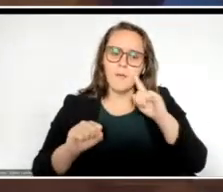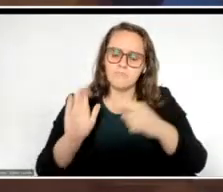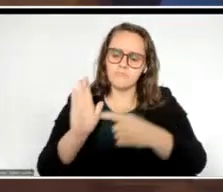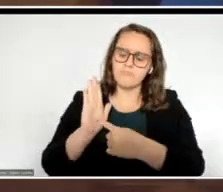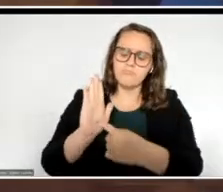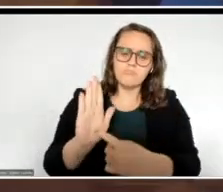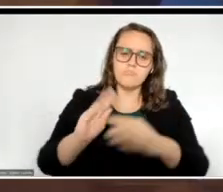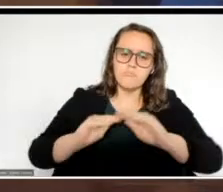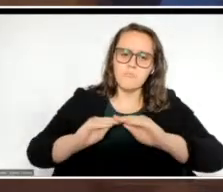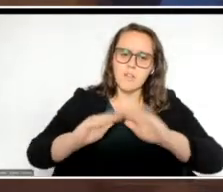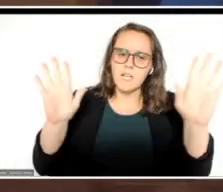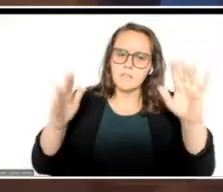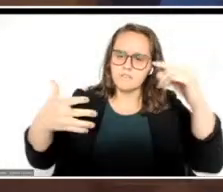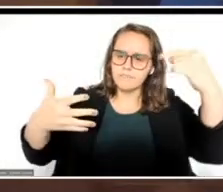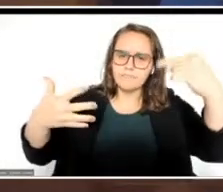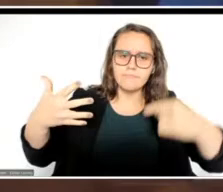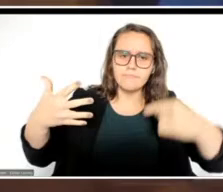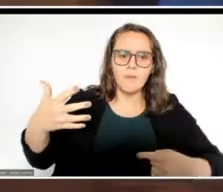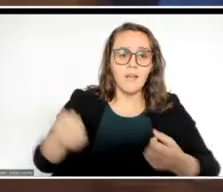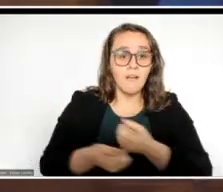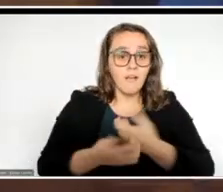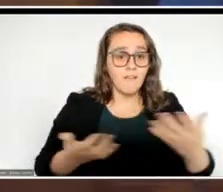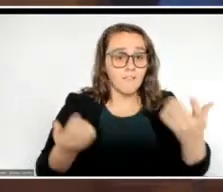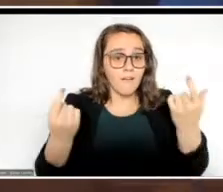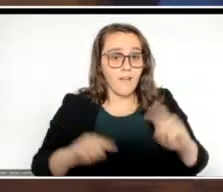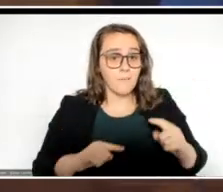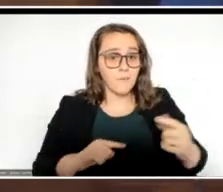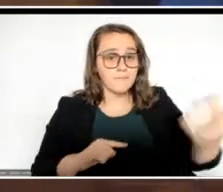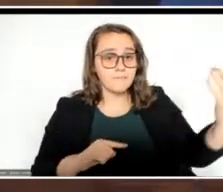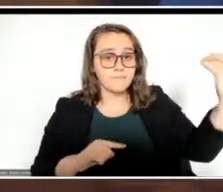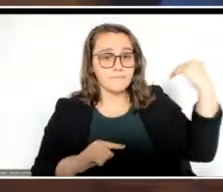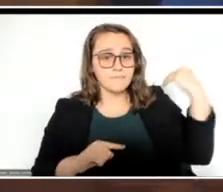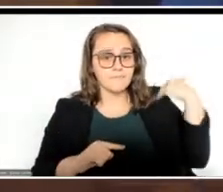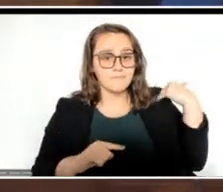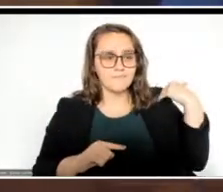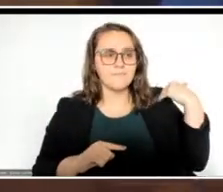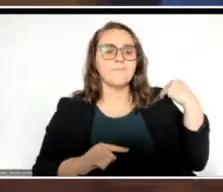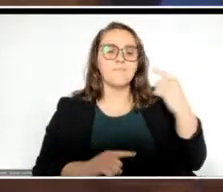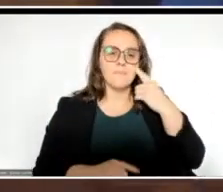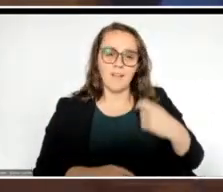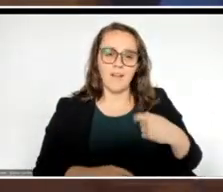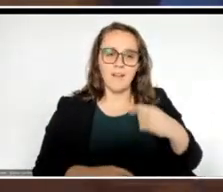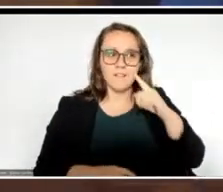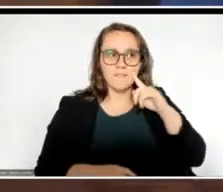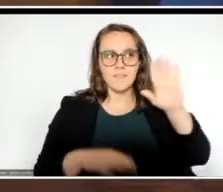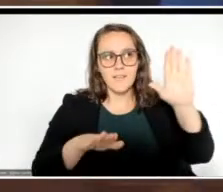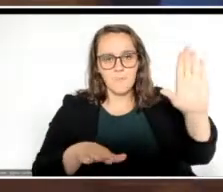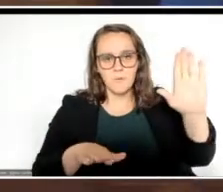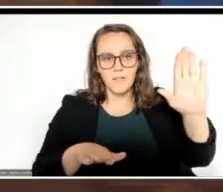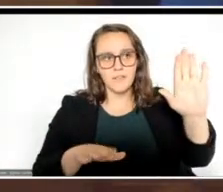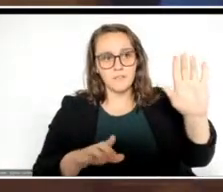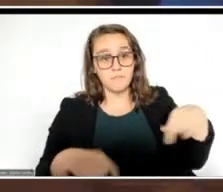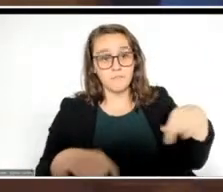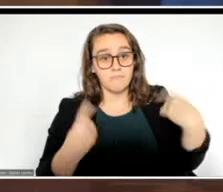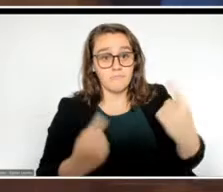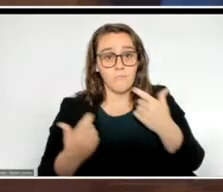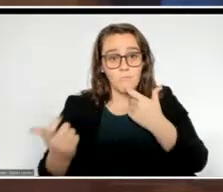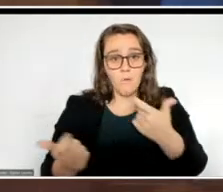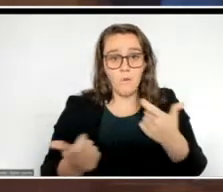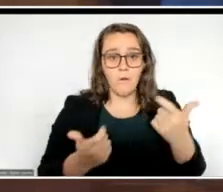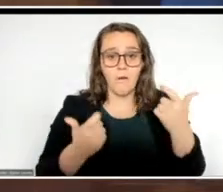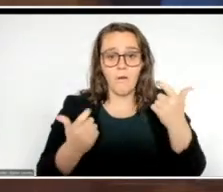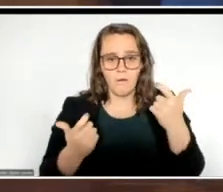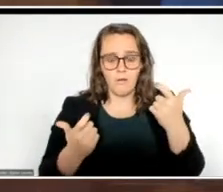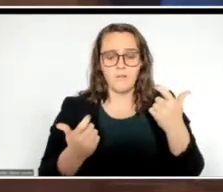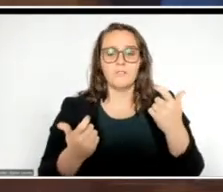what took place? Because of the testimony we've heard and that we have presented to you through these